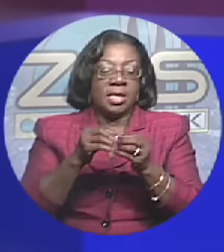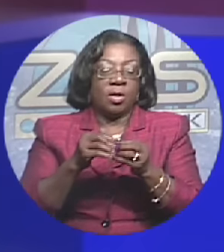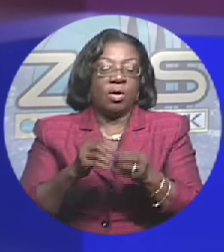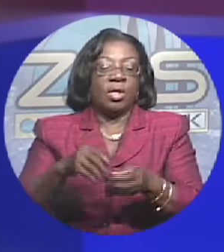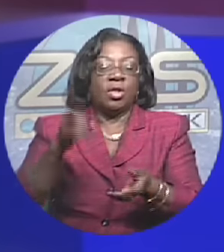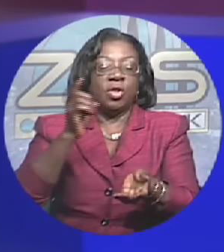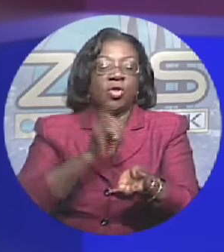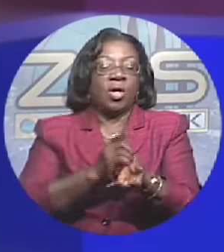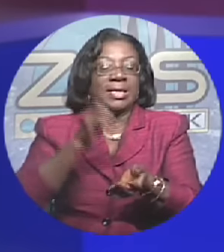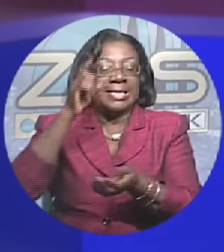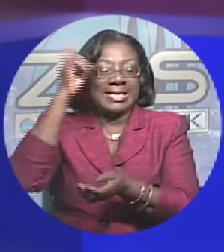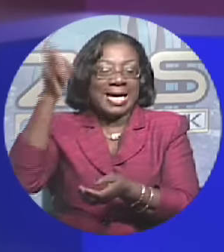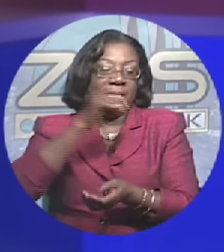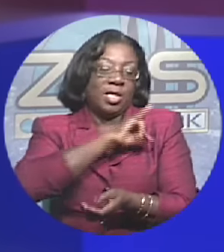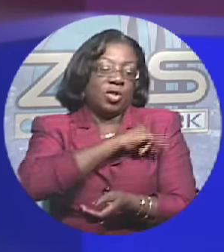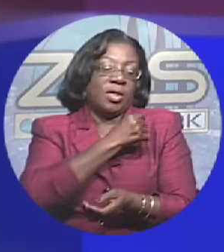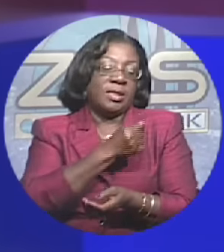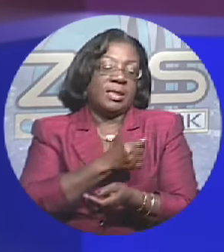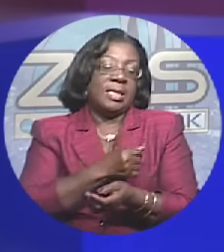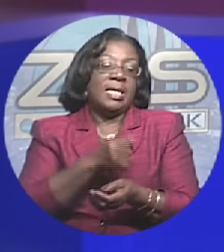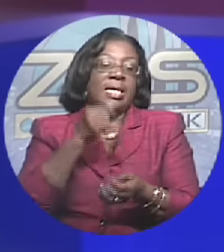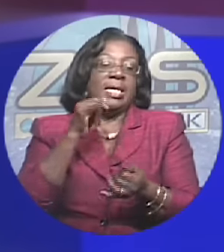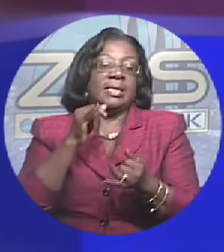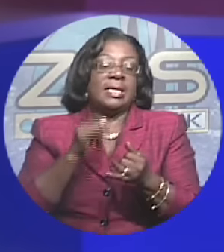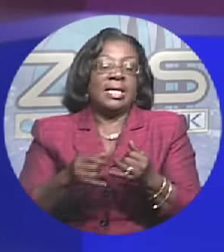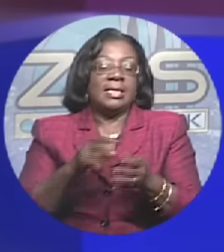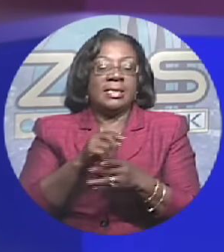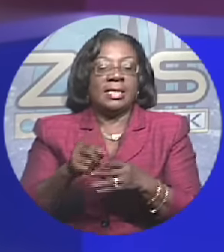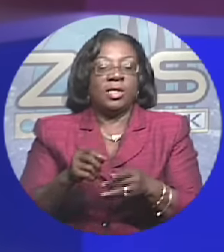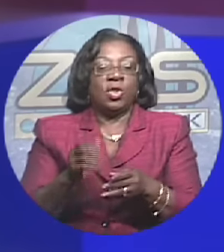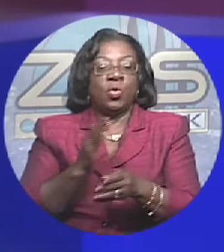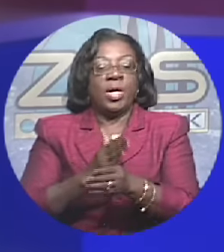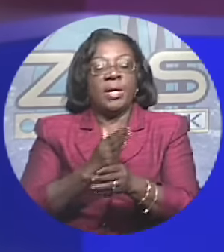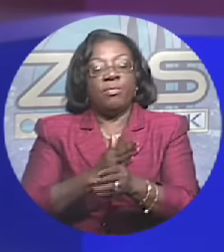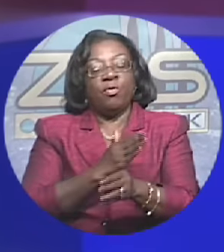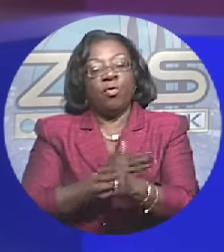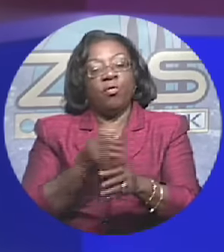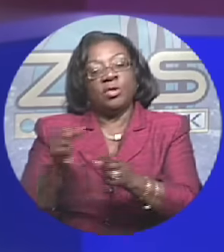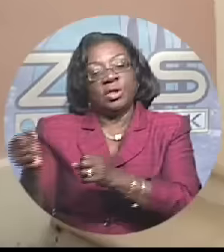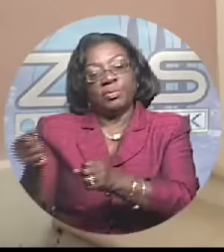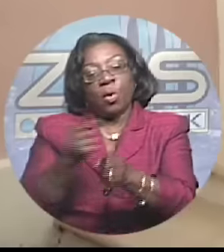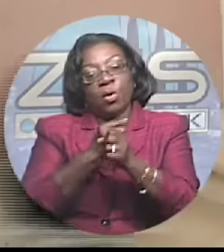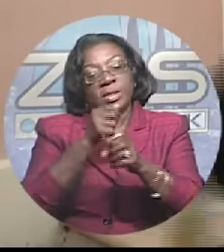Daniel Johnson, is the latest movement designed to improve sports in the country.